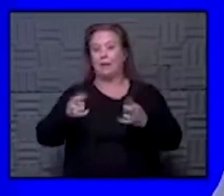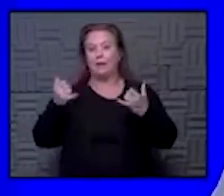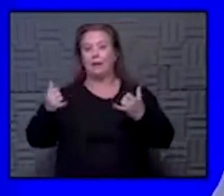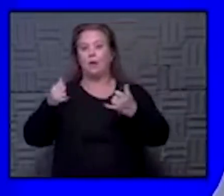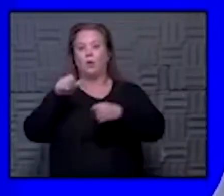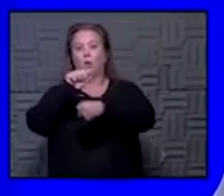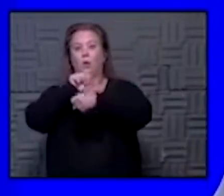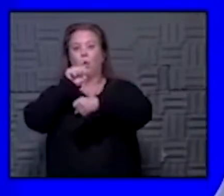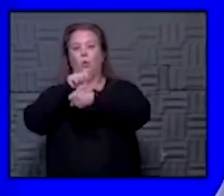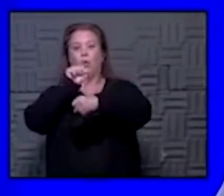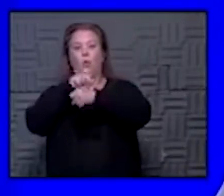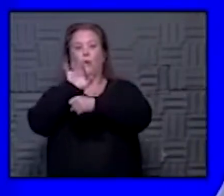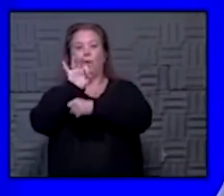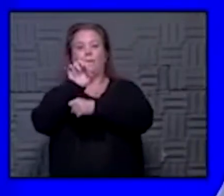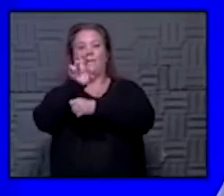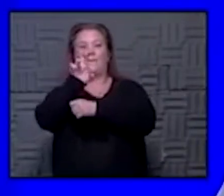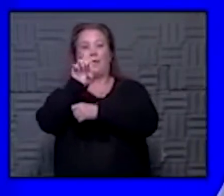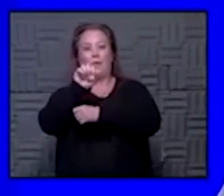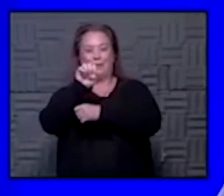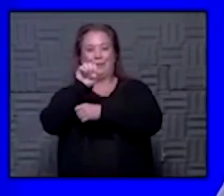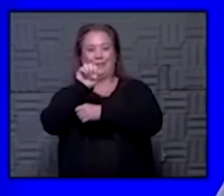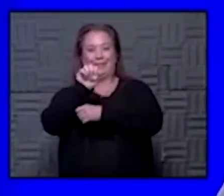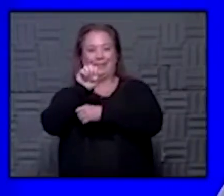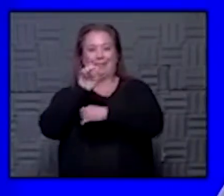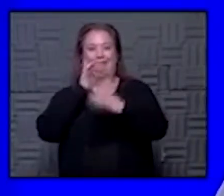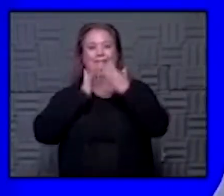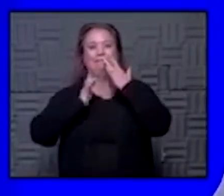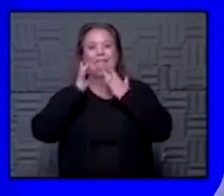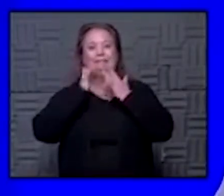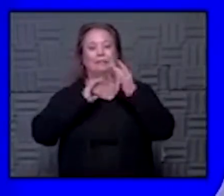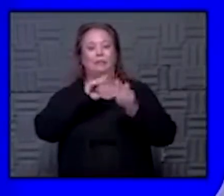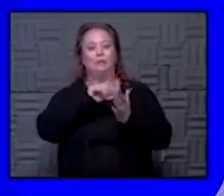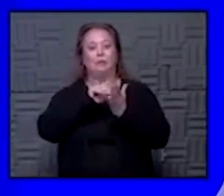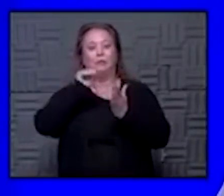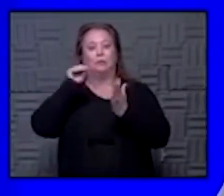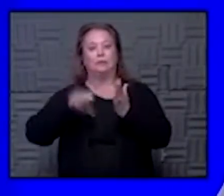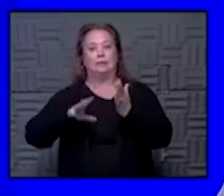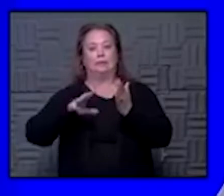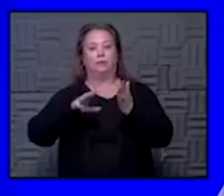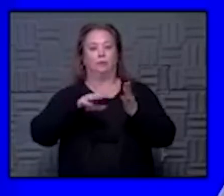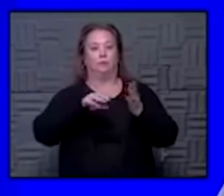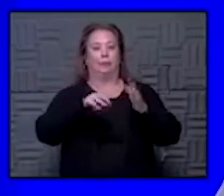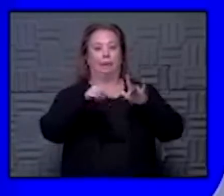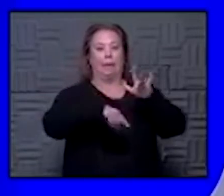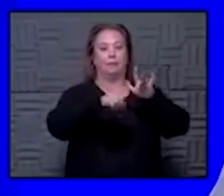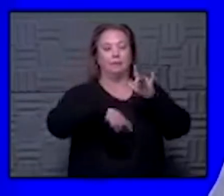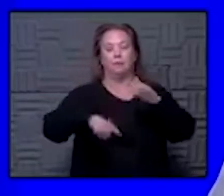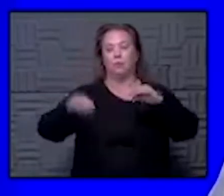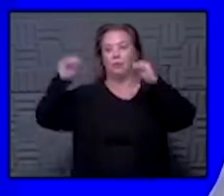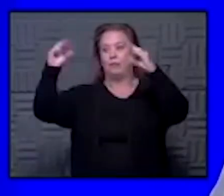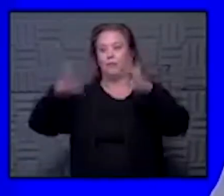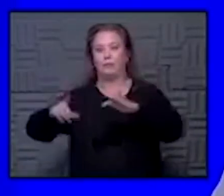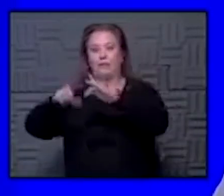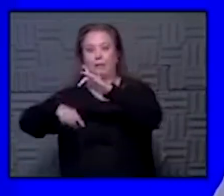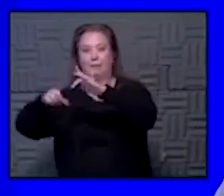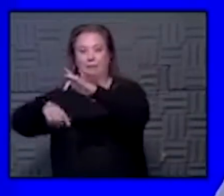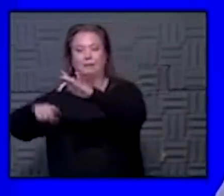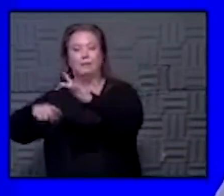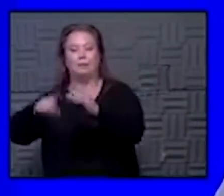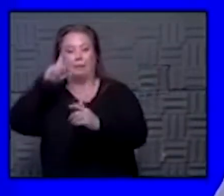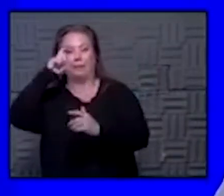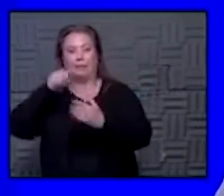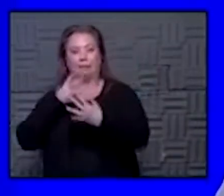workforce crunch with teachers having to be out from quarantine or from illness, with students having to be out from quarantine or illness. I think it is a